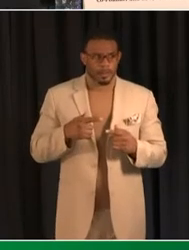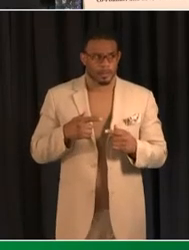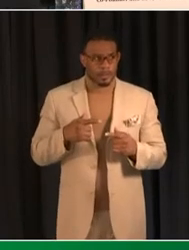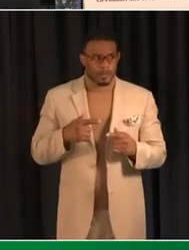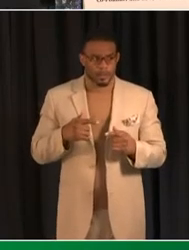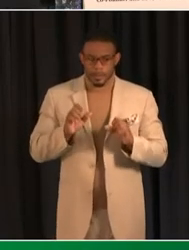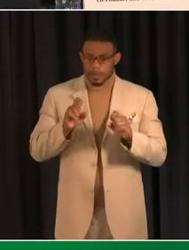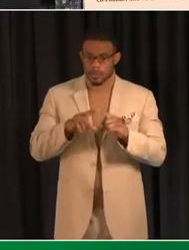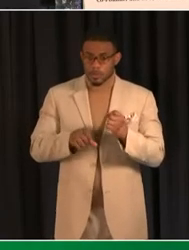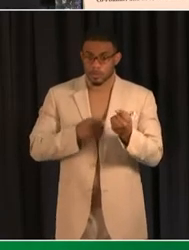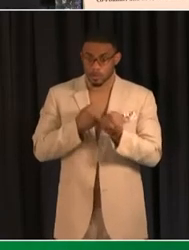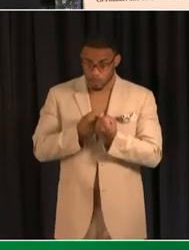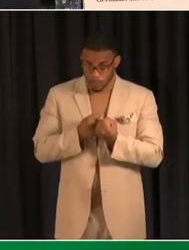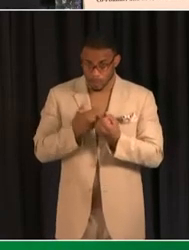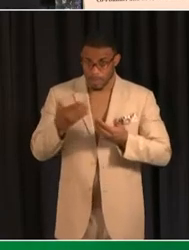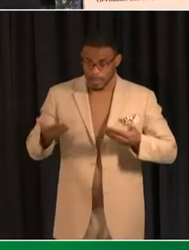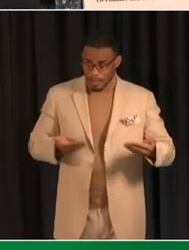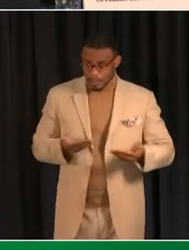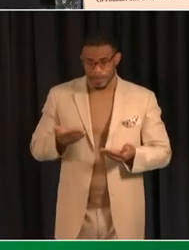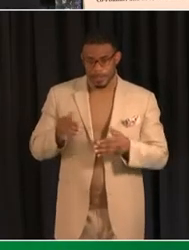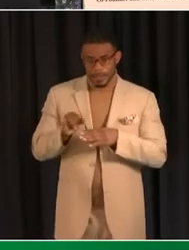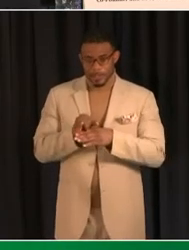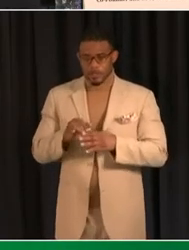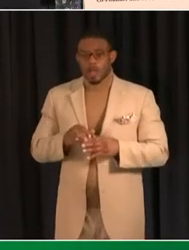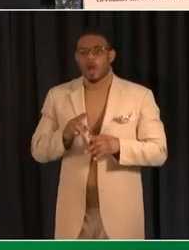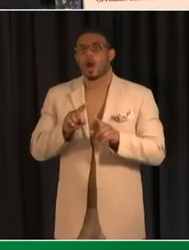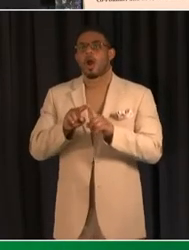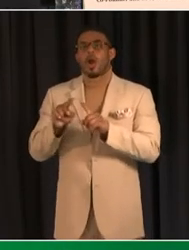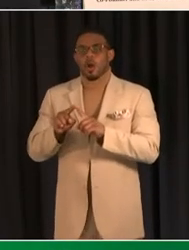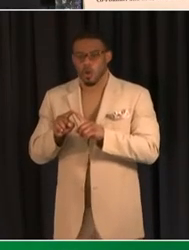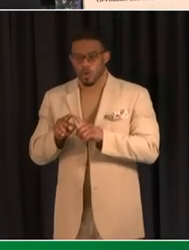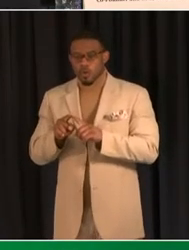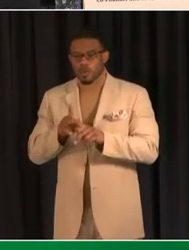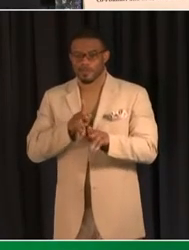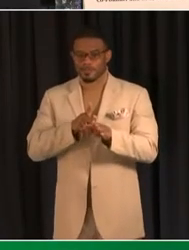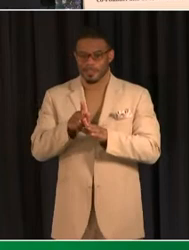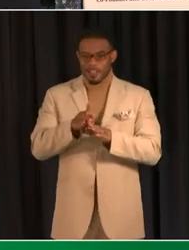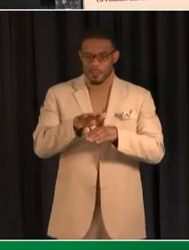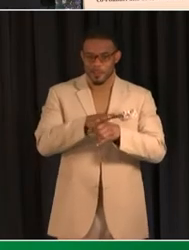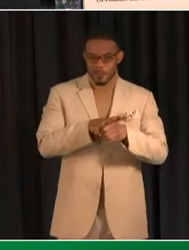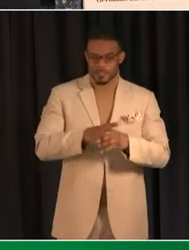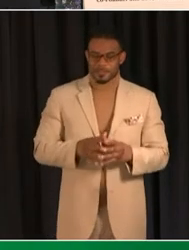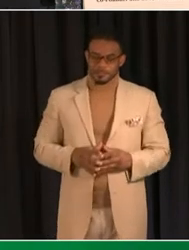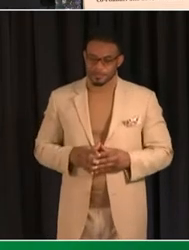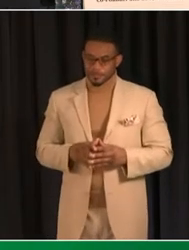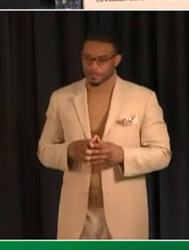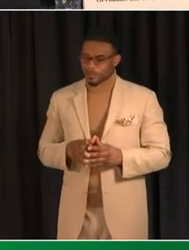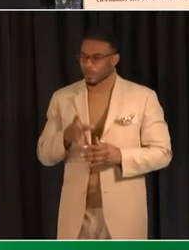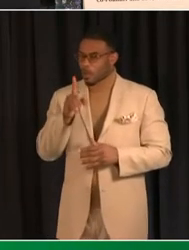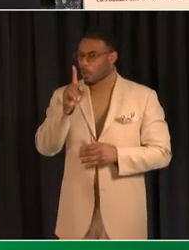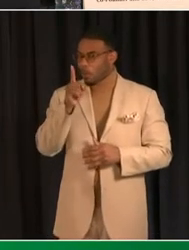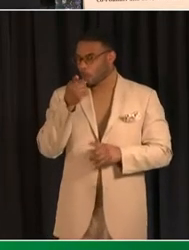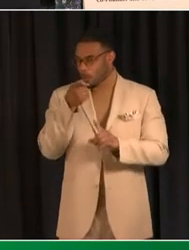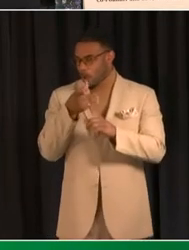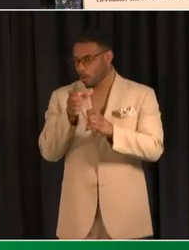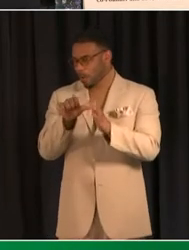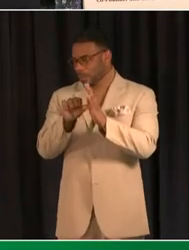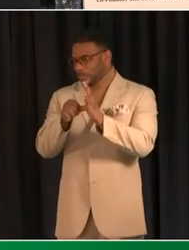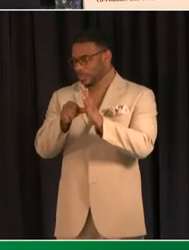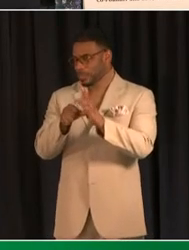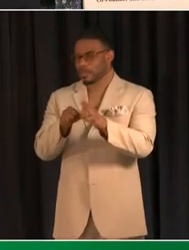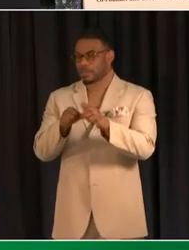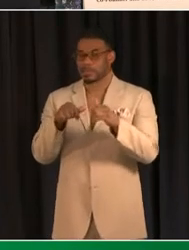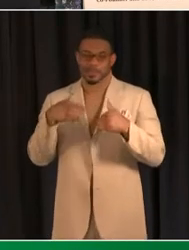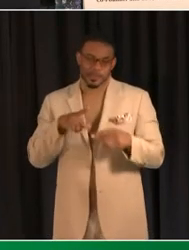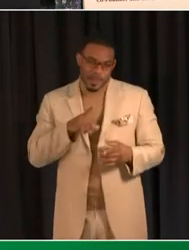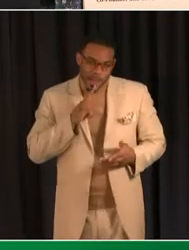has the ability to support the hospitality industry as well as the professional arena. One point that we do like